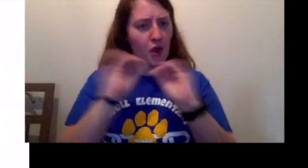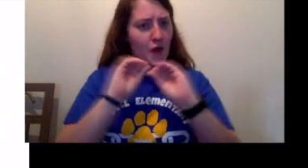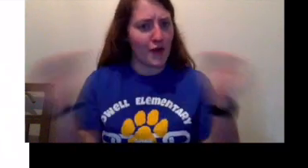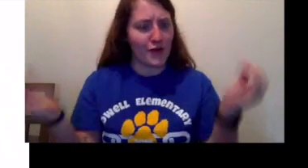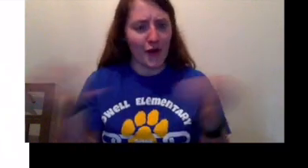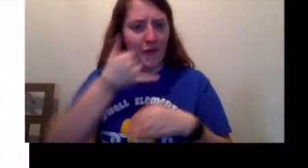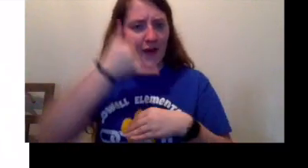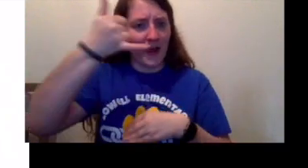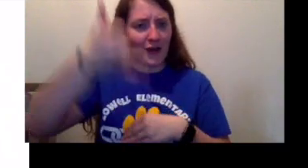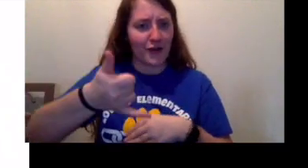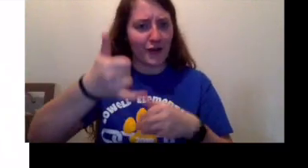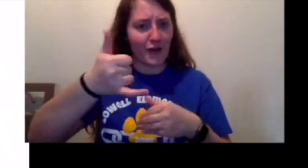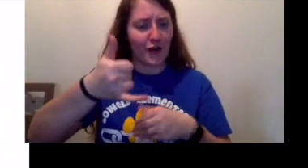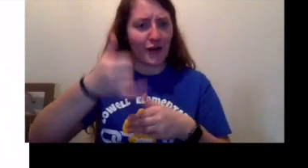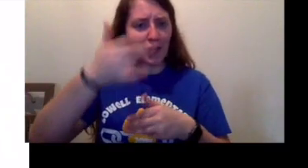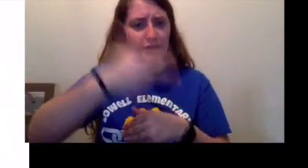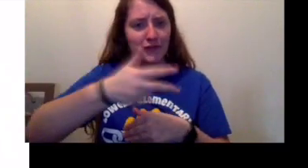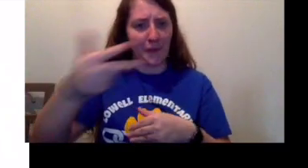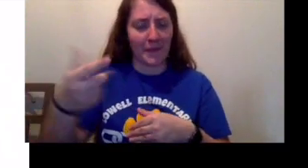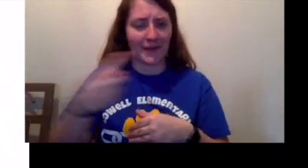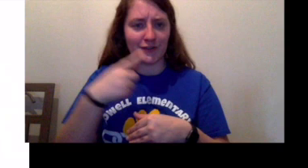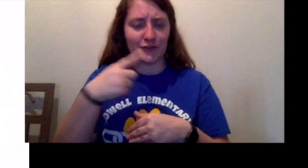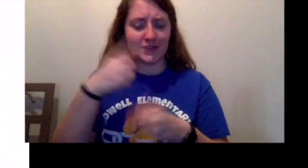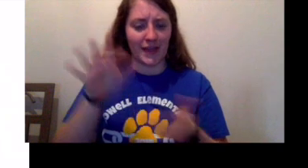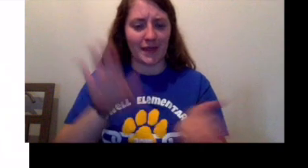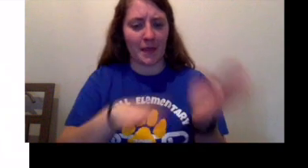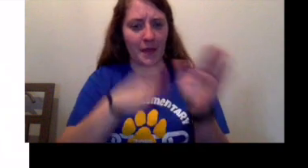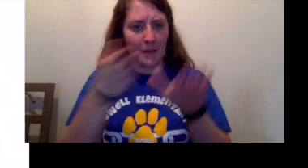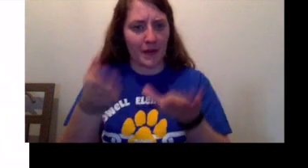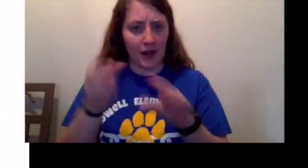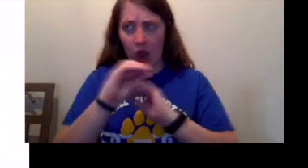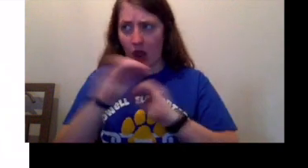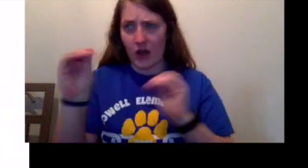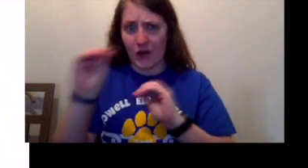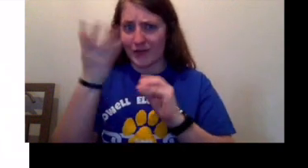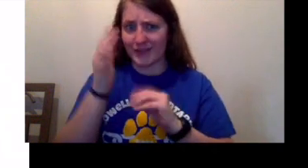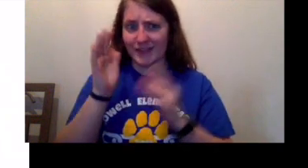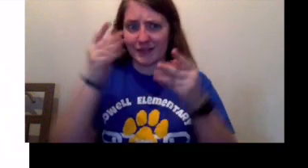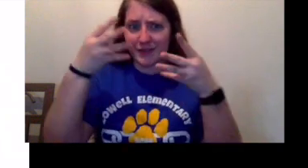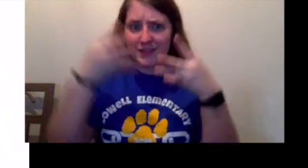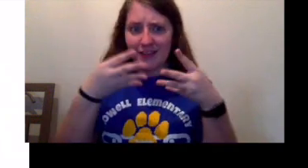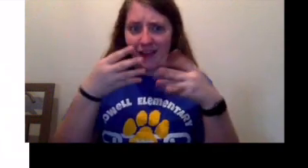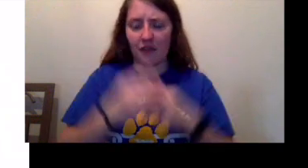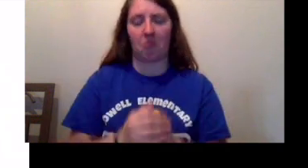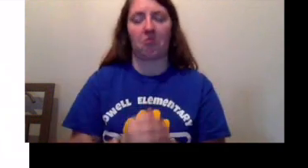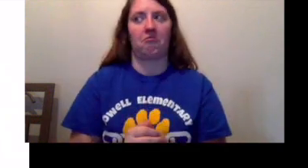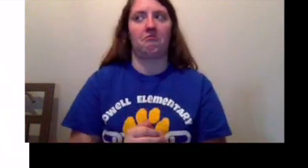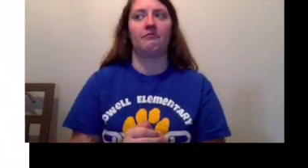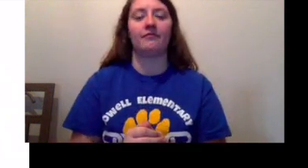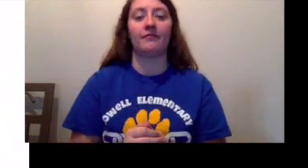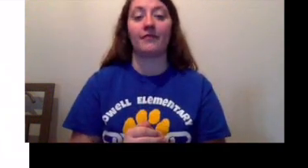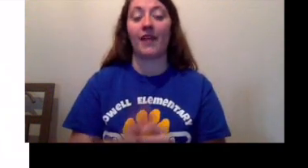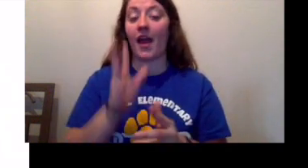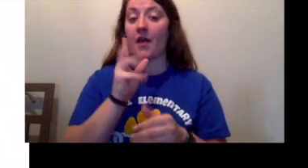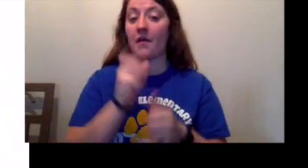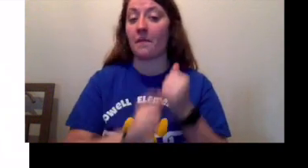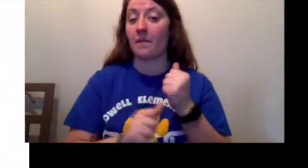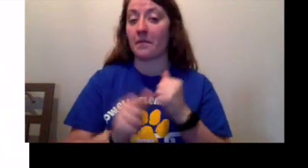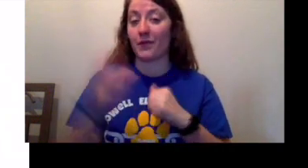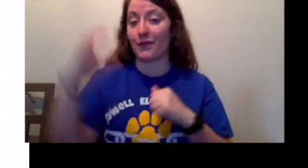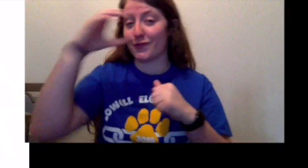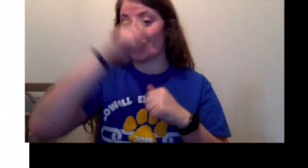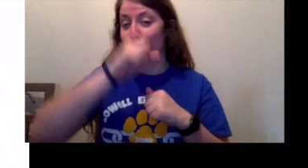called Copenhagen to say there had been a death. No one had seemed sad. And most puzzling of